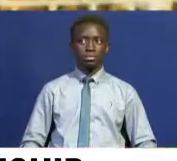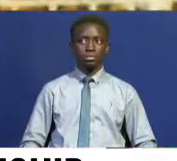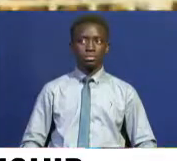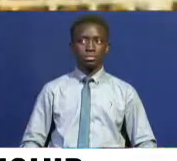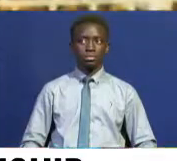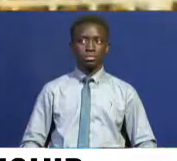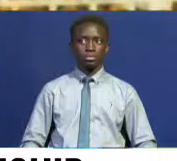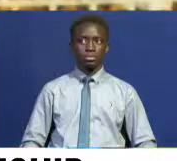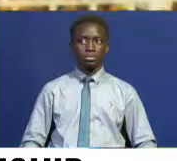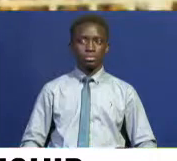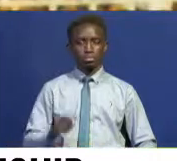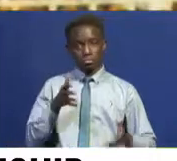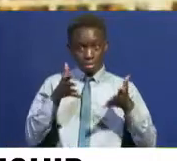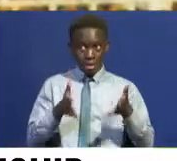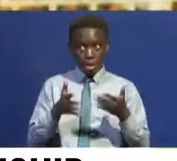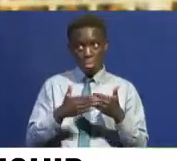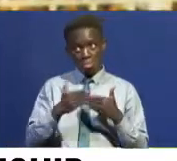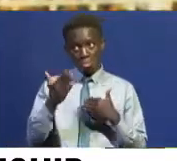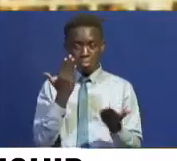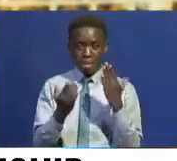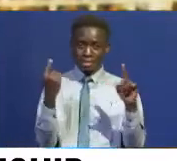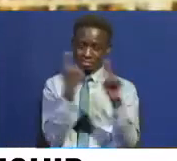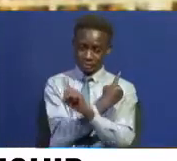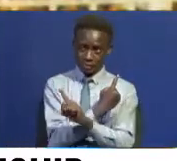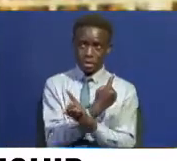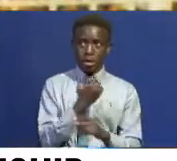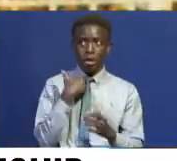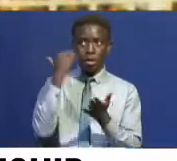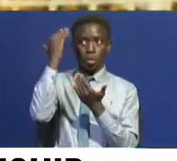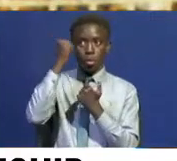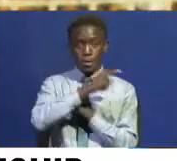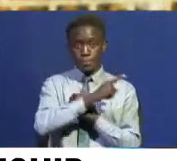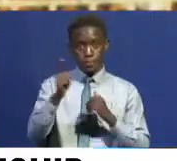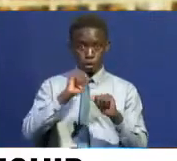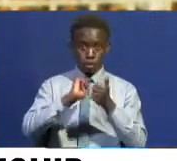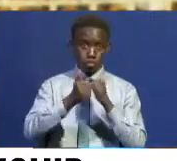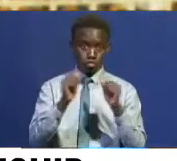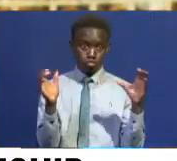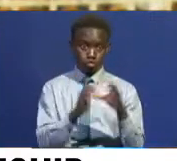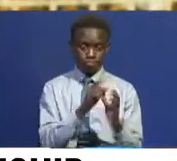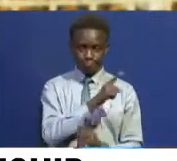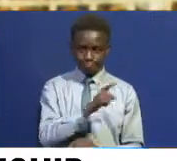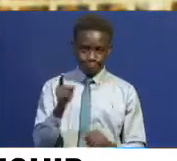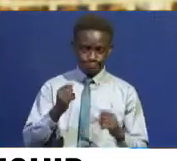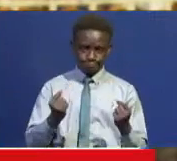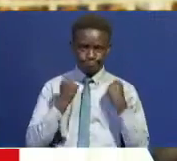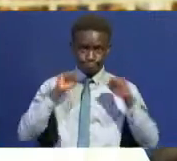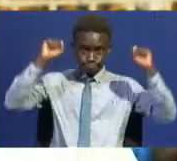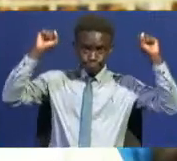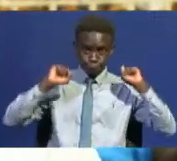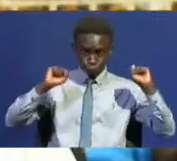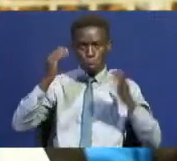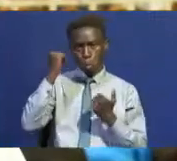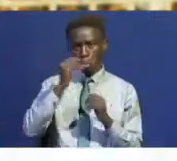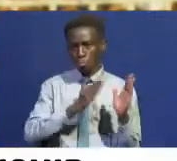It's going to be a little bit different this time. I hope the athletes are well more prepared. I hope the athletes really practice